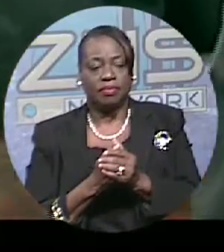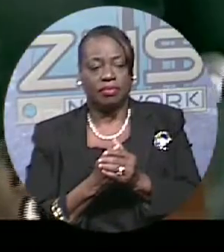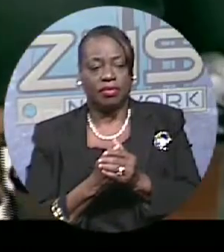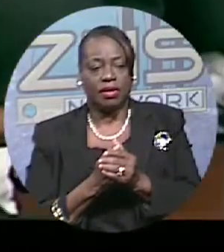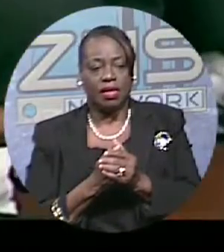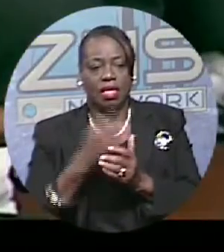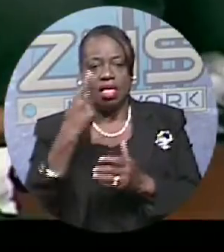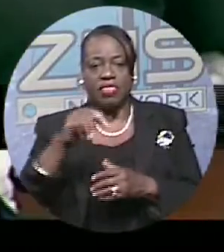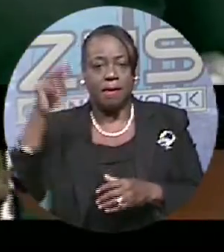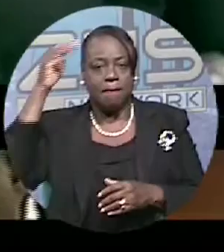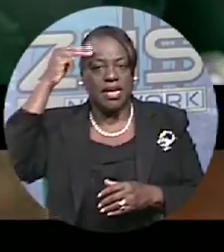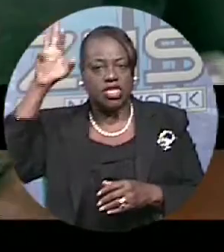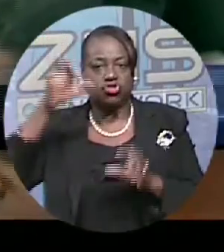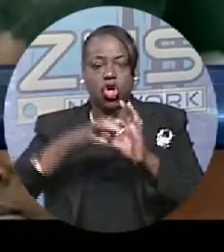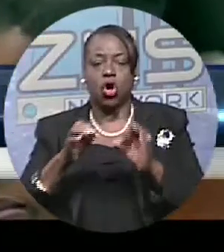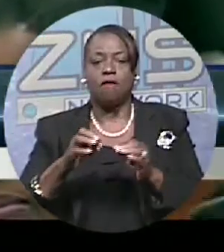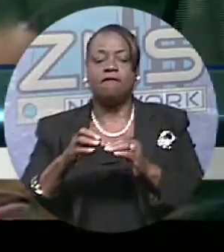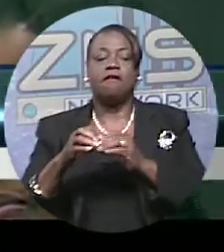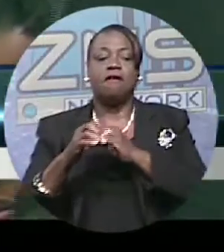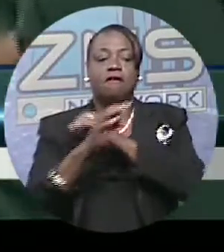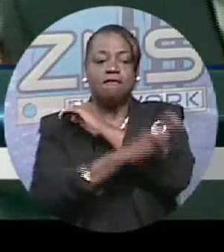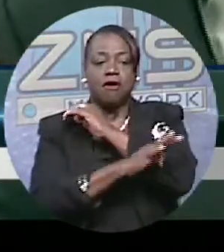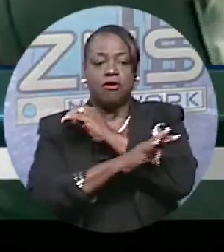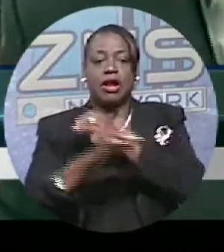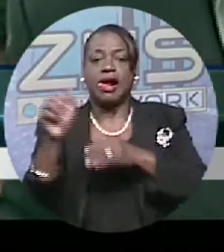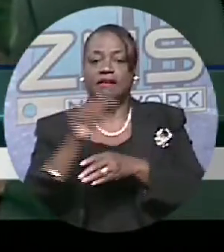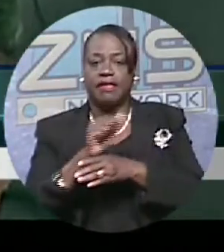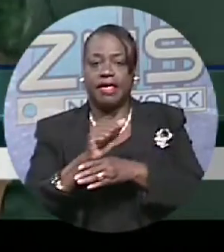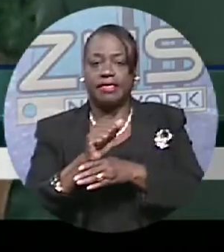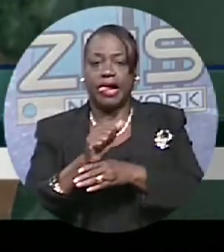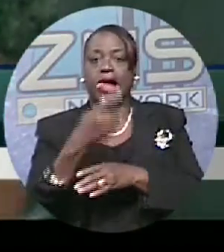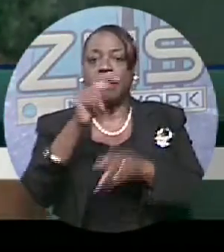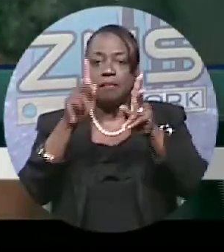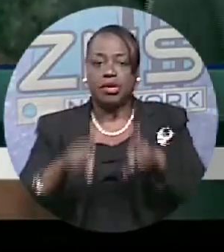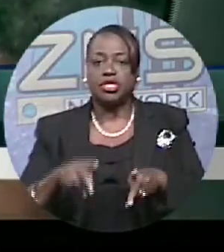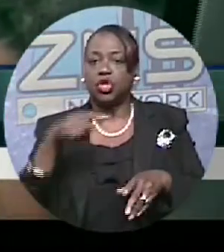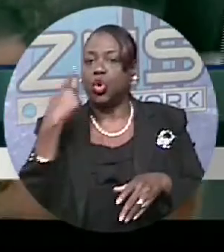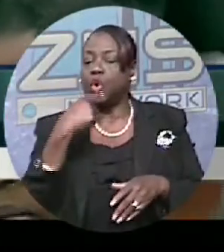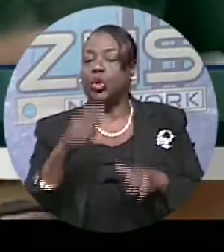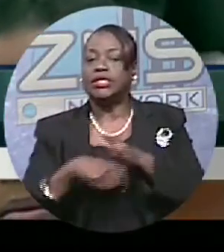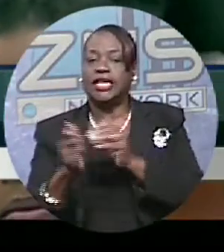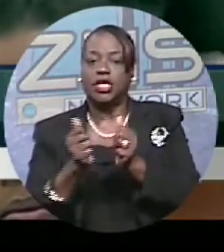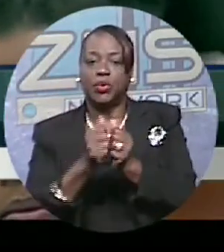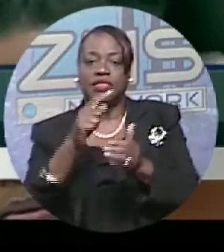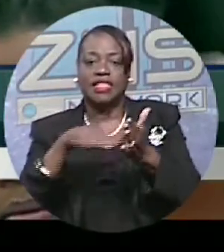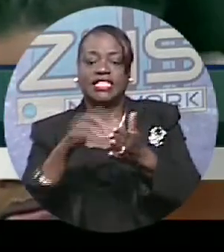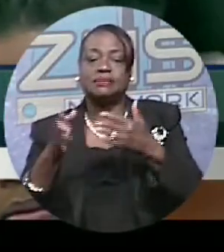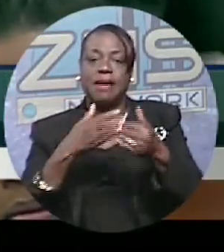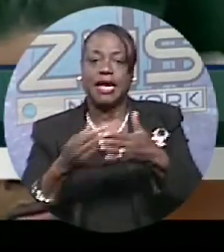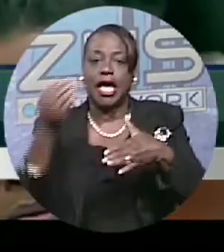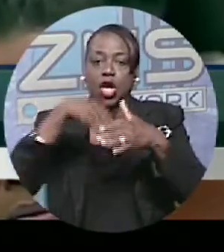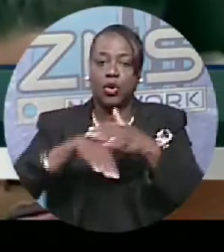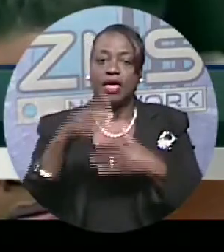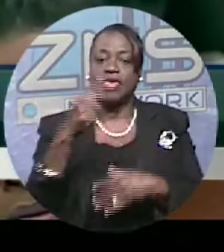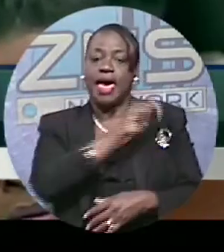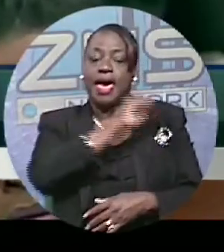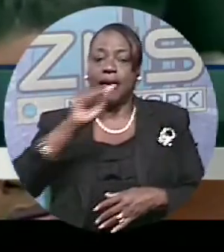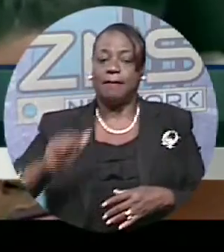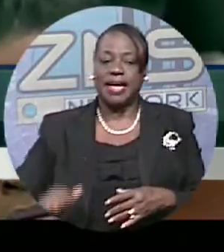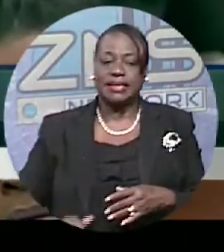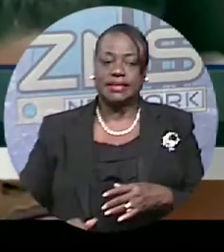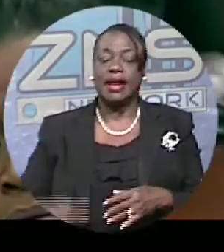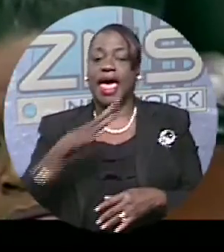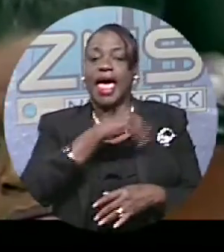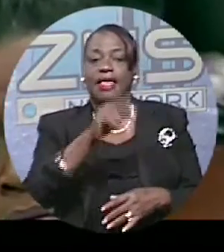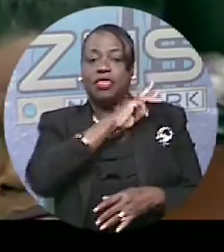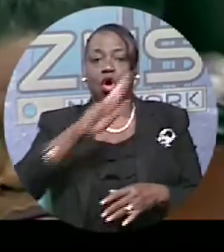The Ministry of Foreign Affairs, the officer who dealt with this matter, including the ambassador and the Defense Royal